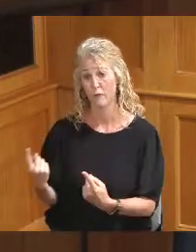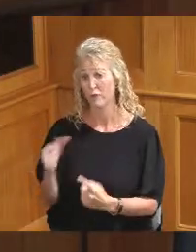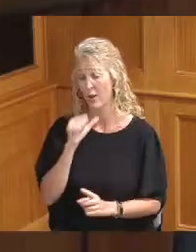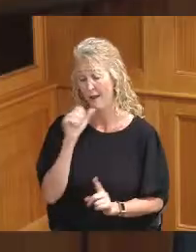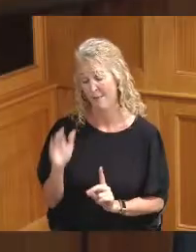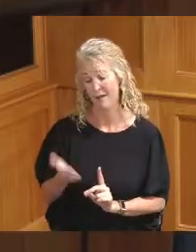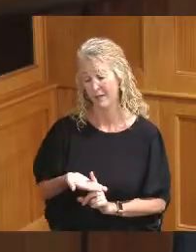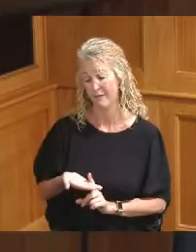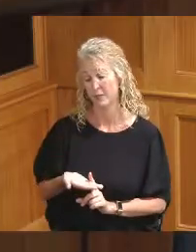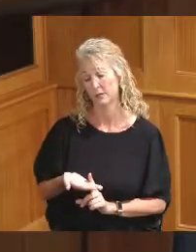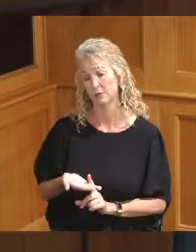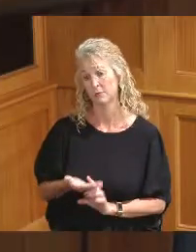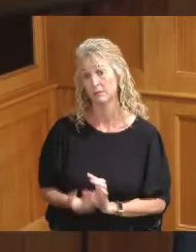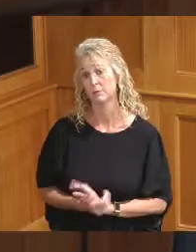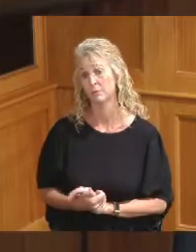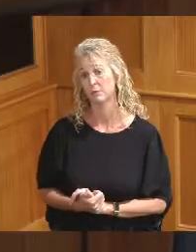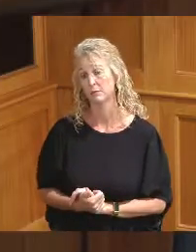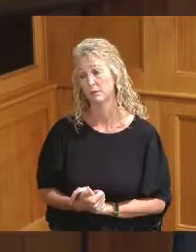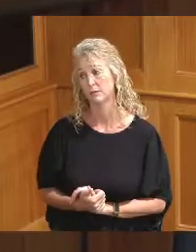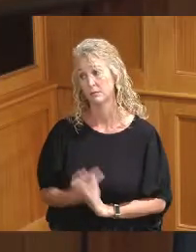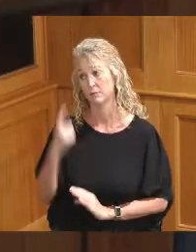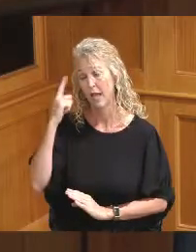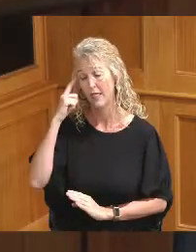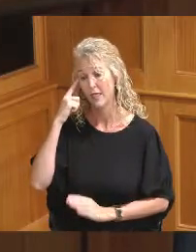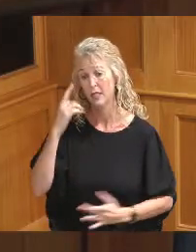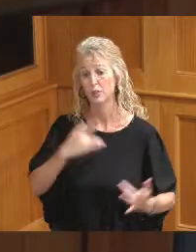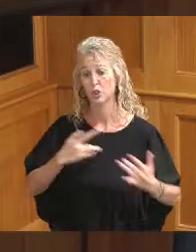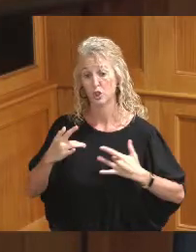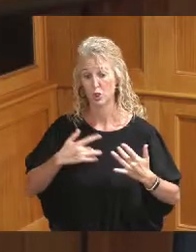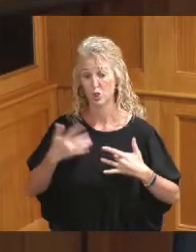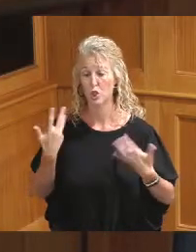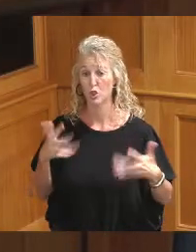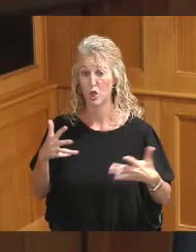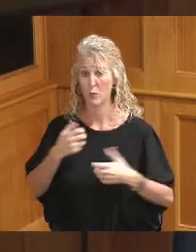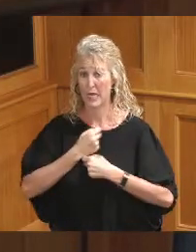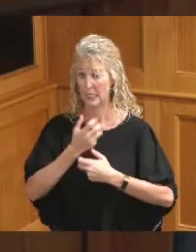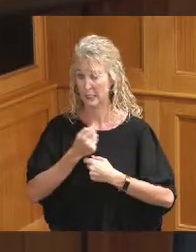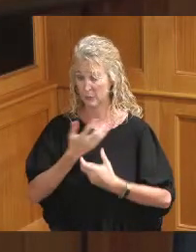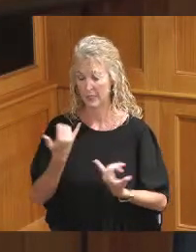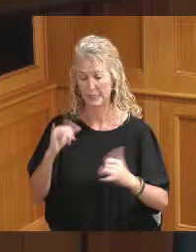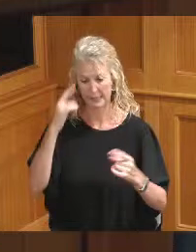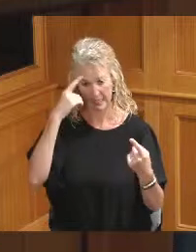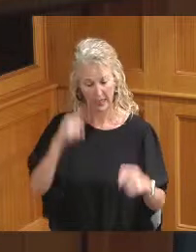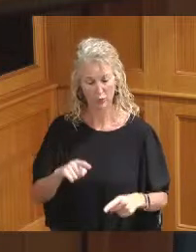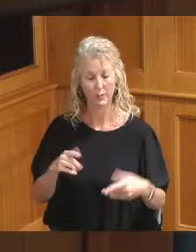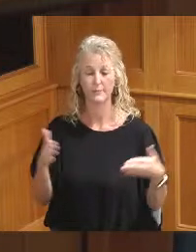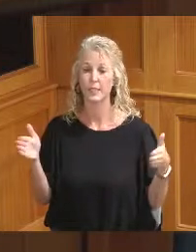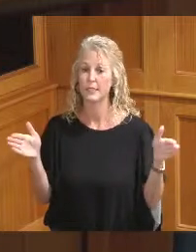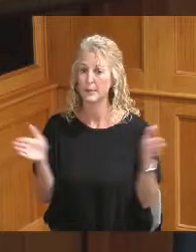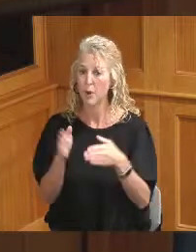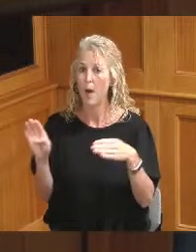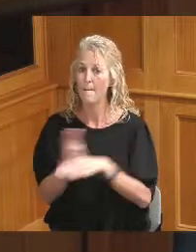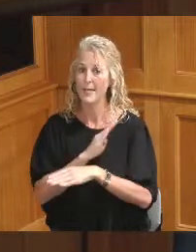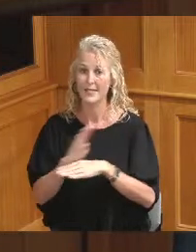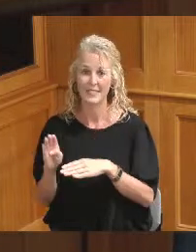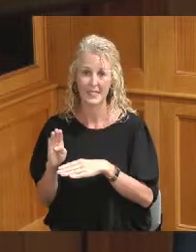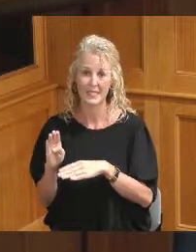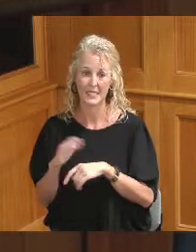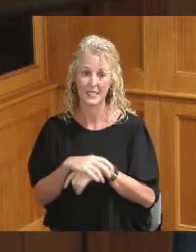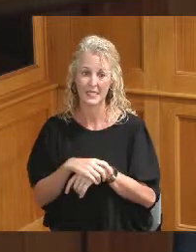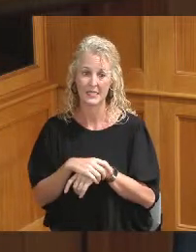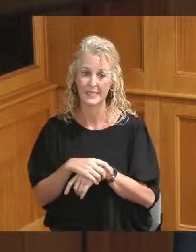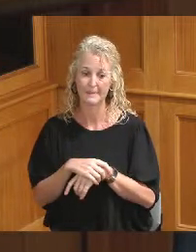this. I think there's some of the concerns that were already expressed. Small businesses, I'm not